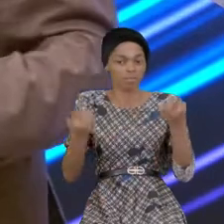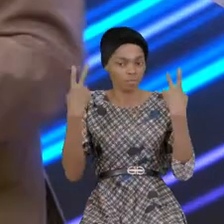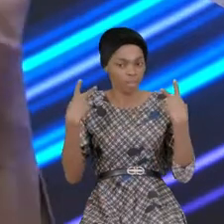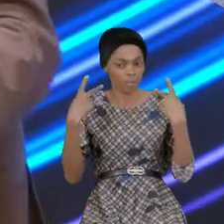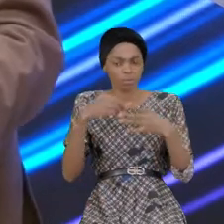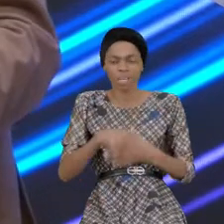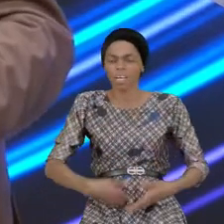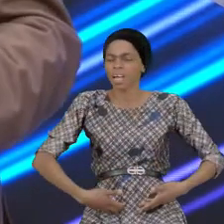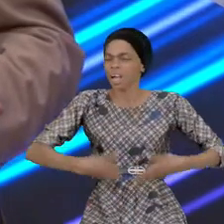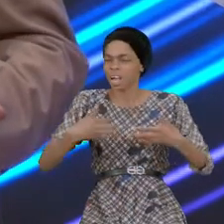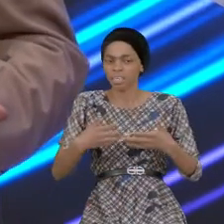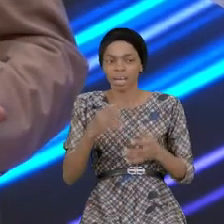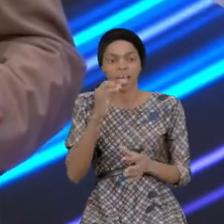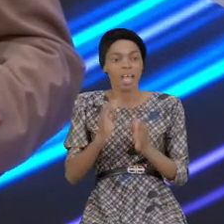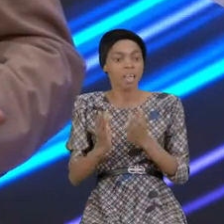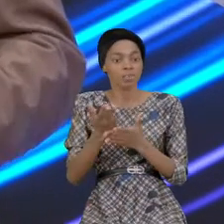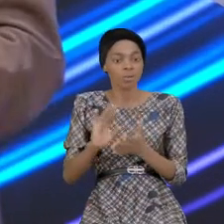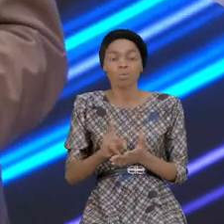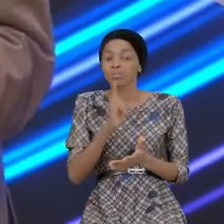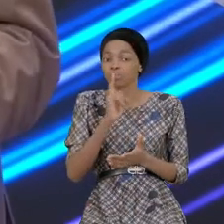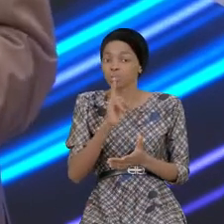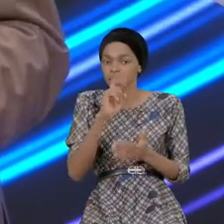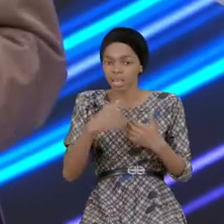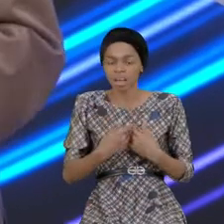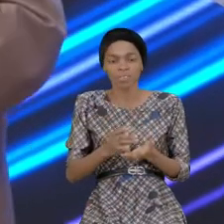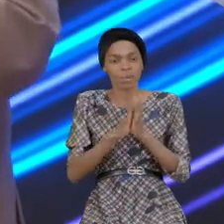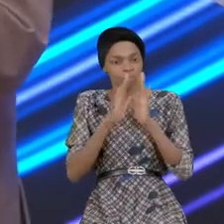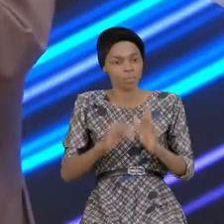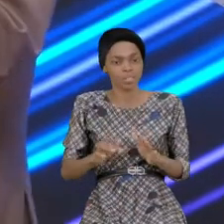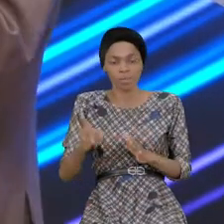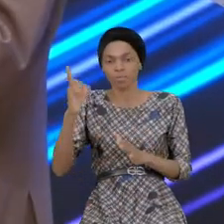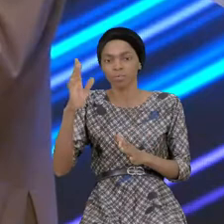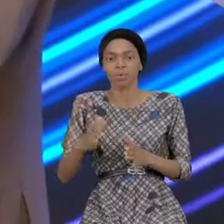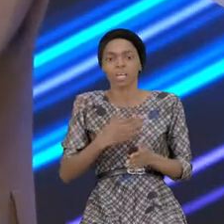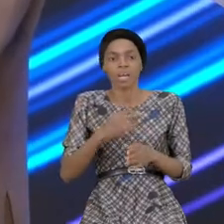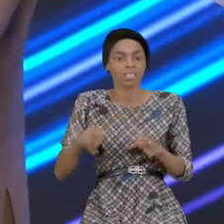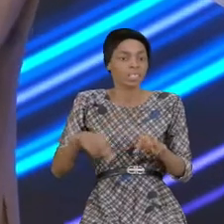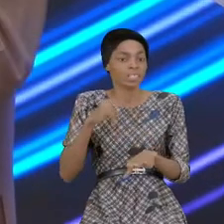somebody really has the peace of God and the nature of a